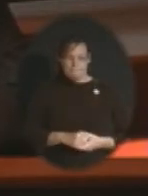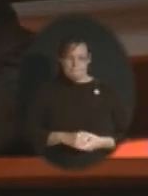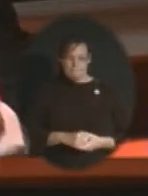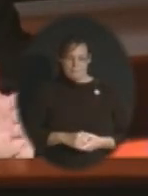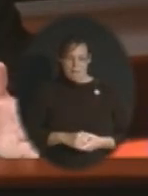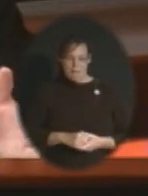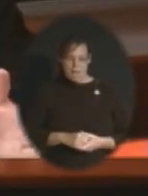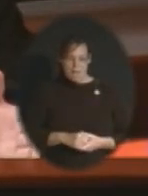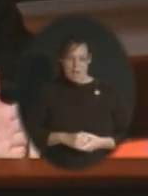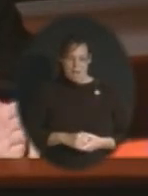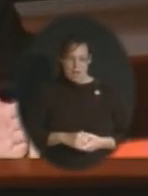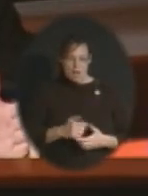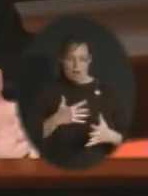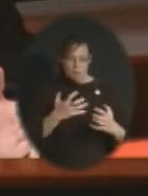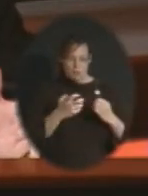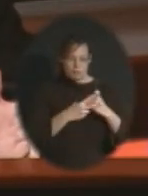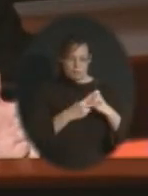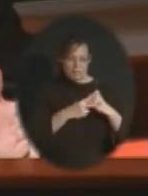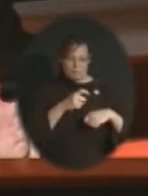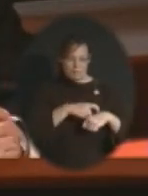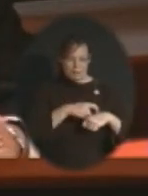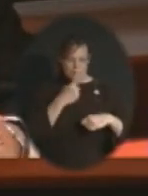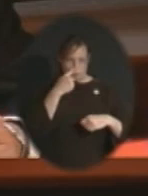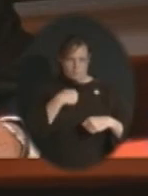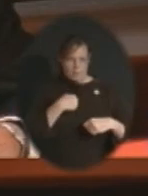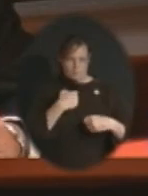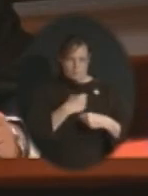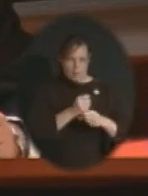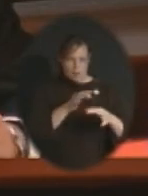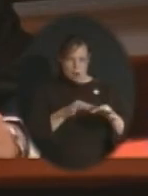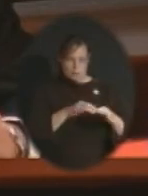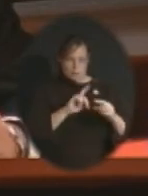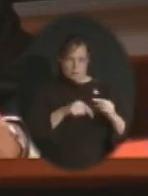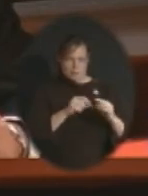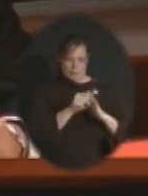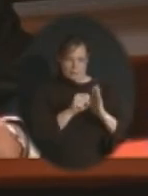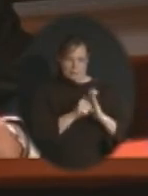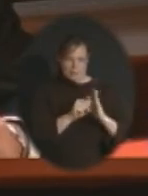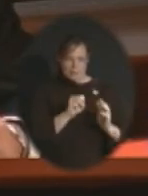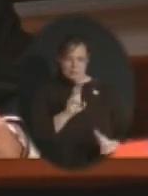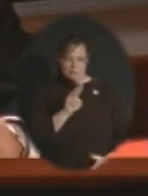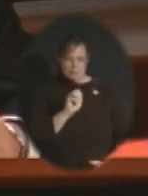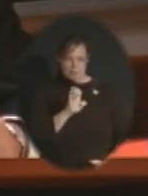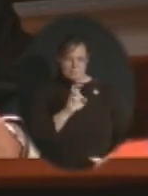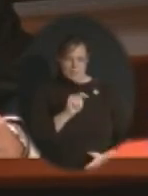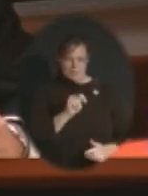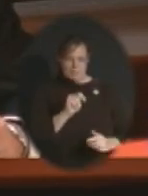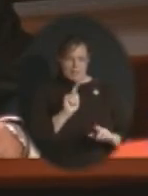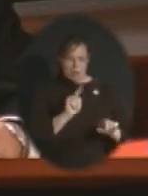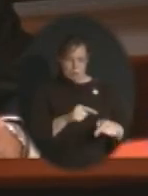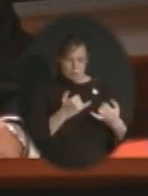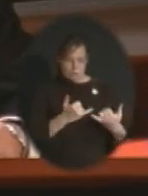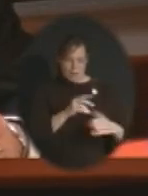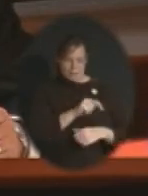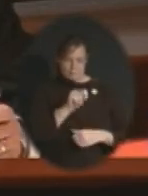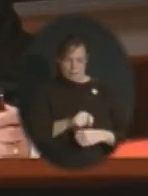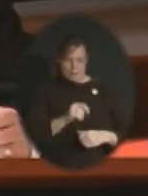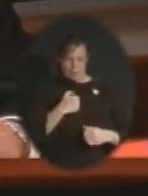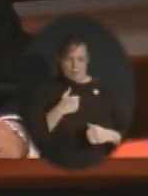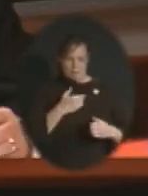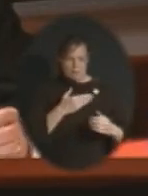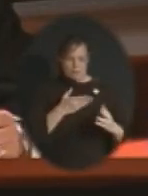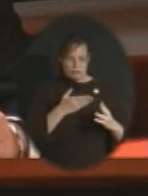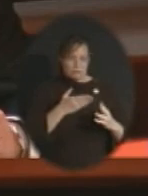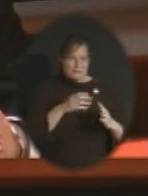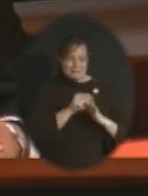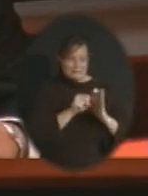I did want to save the time tonight for me to make some comments about the state summit. I attended today in Topeka. Again, they're having this throughout the